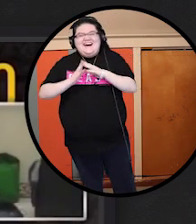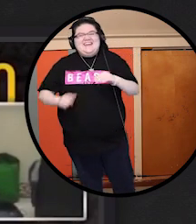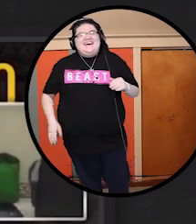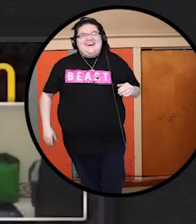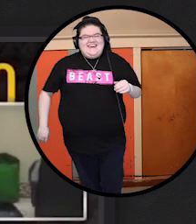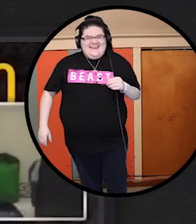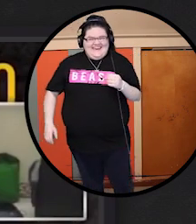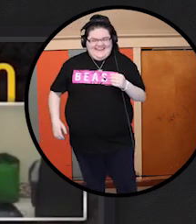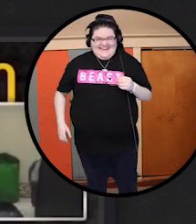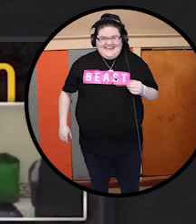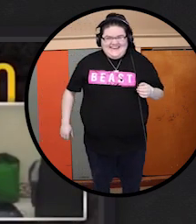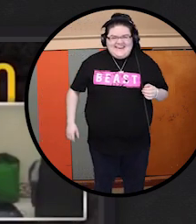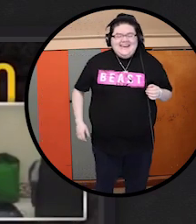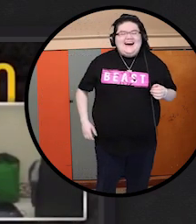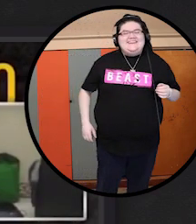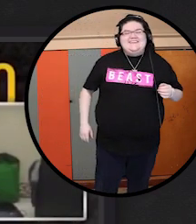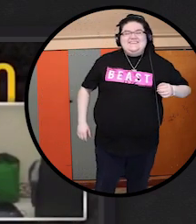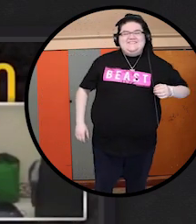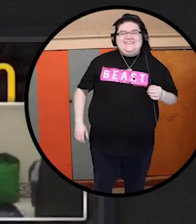my god!